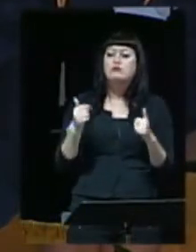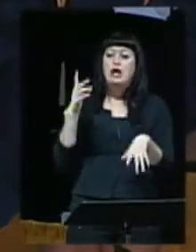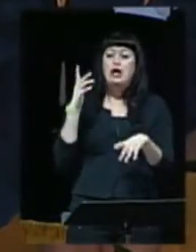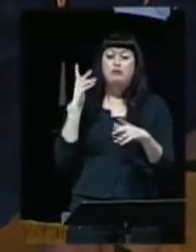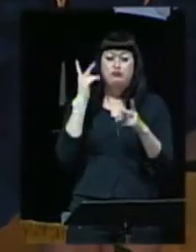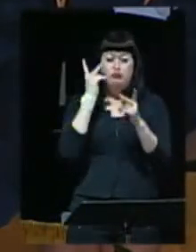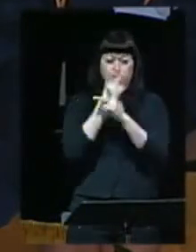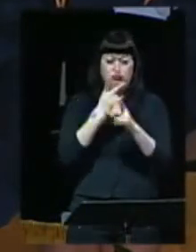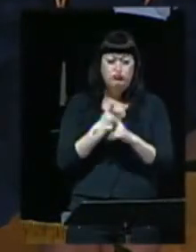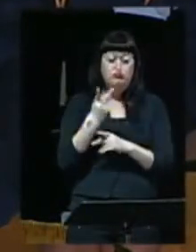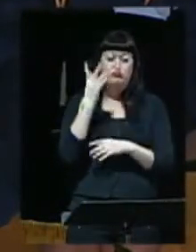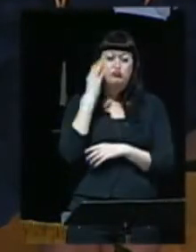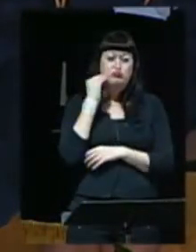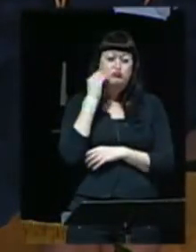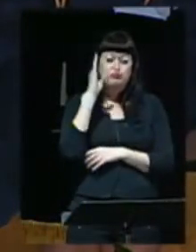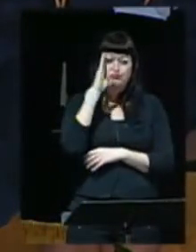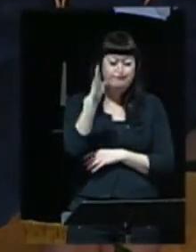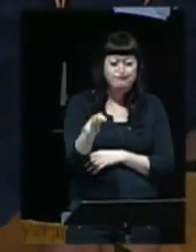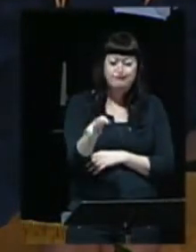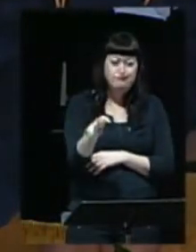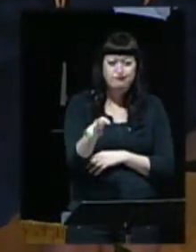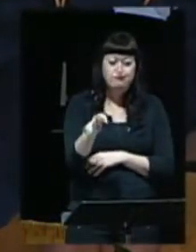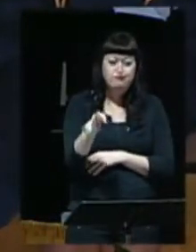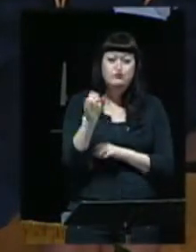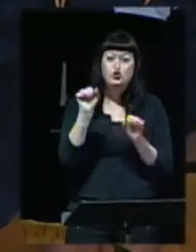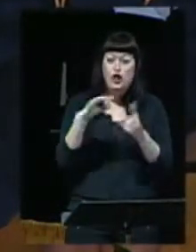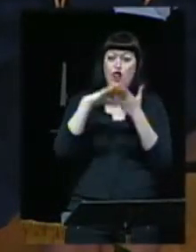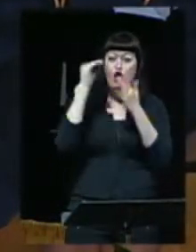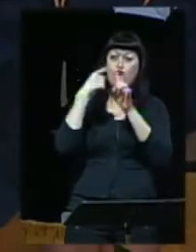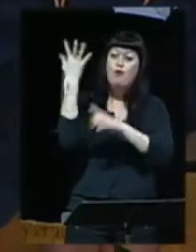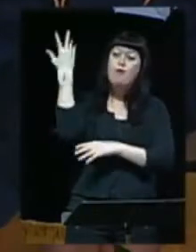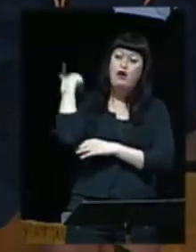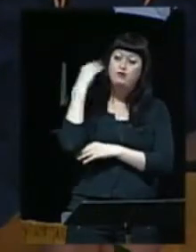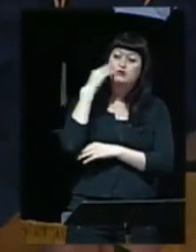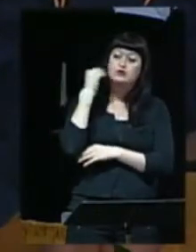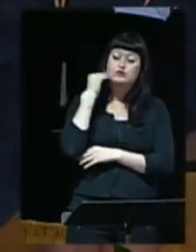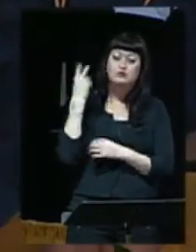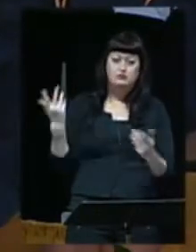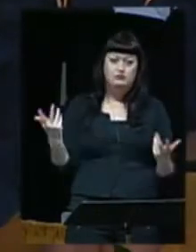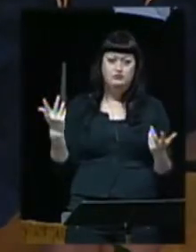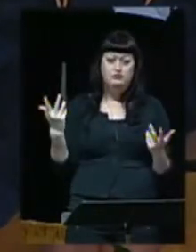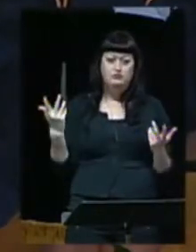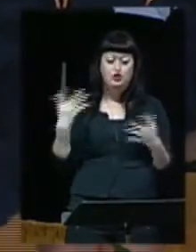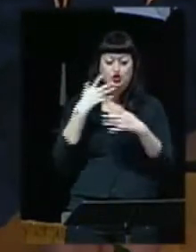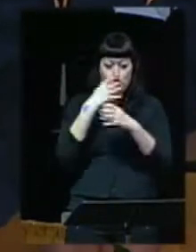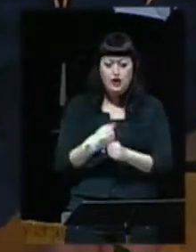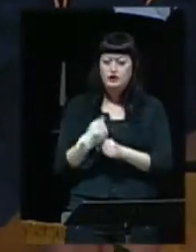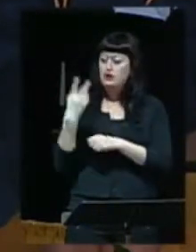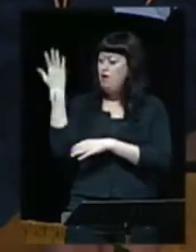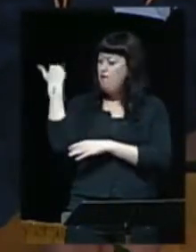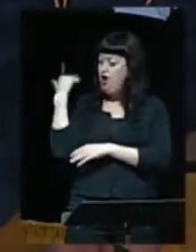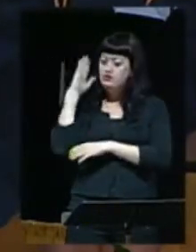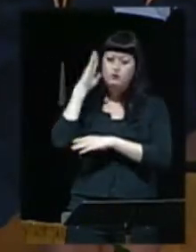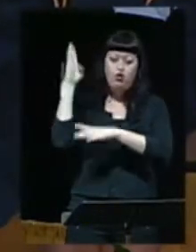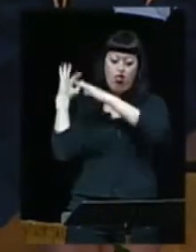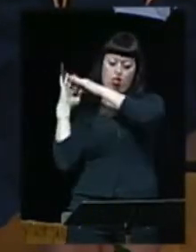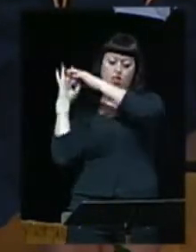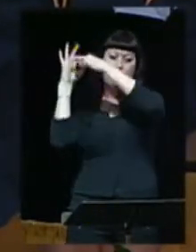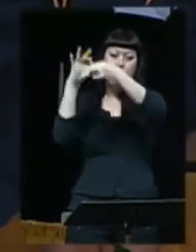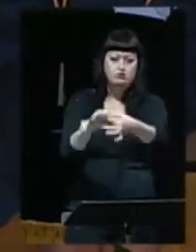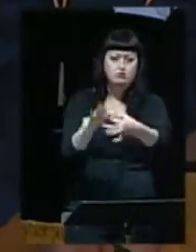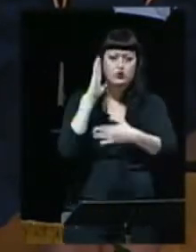forward. You can only connect them looking backwards. So you have to trust that the dots will somehow connect in your future. You